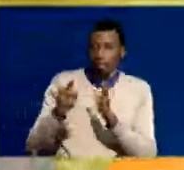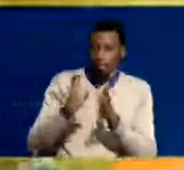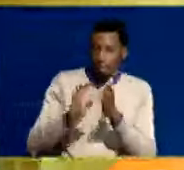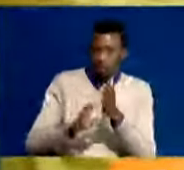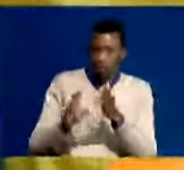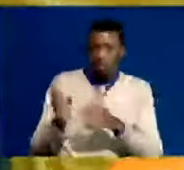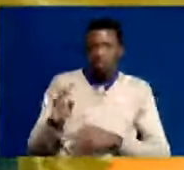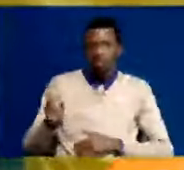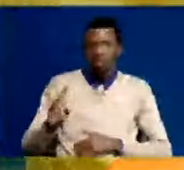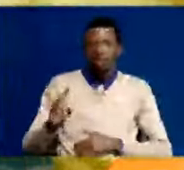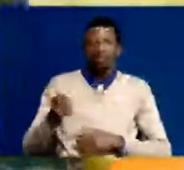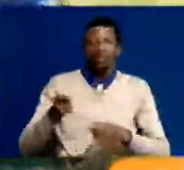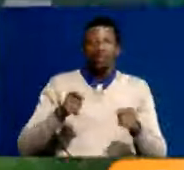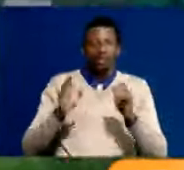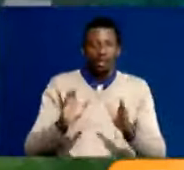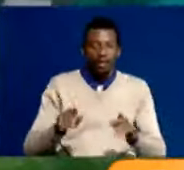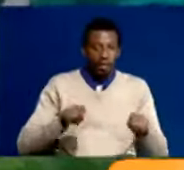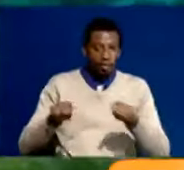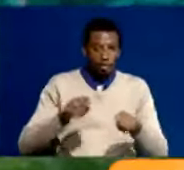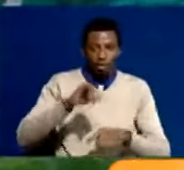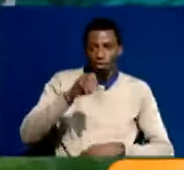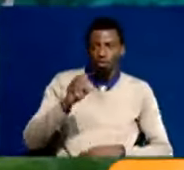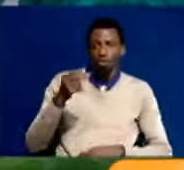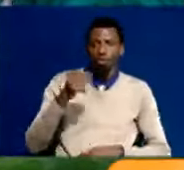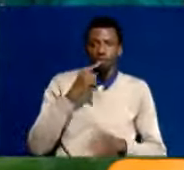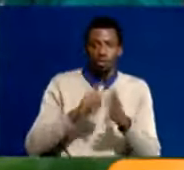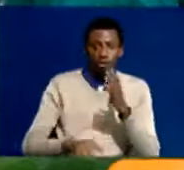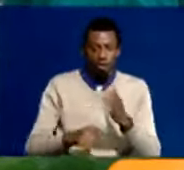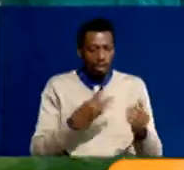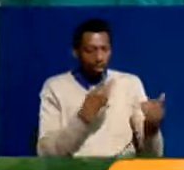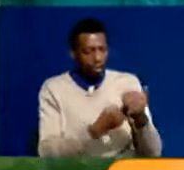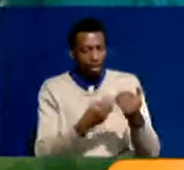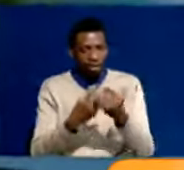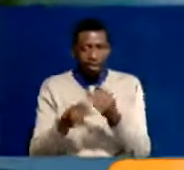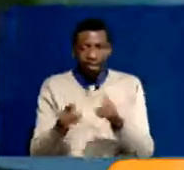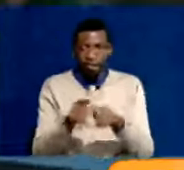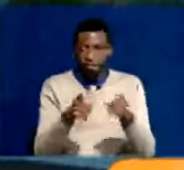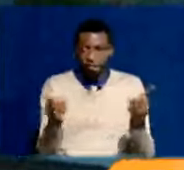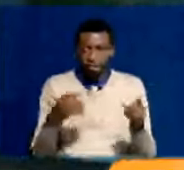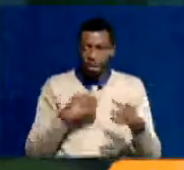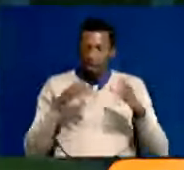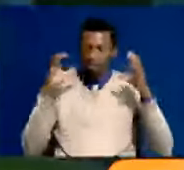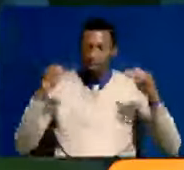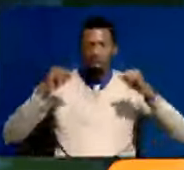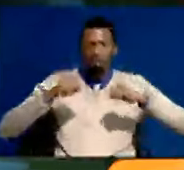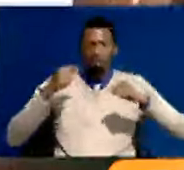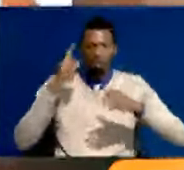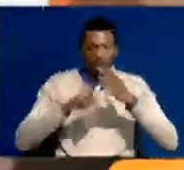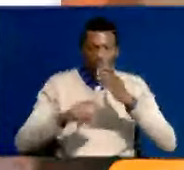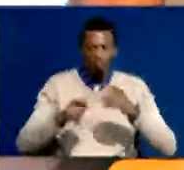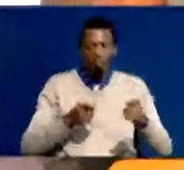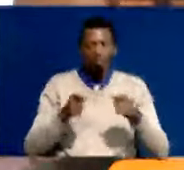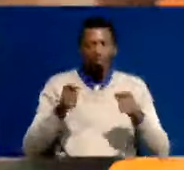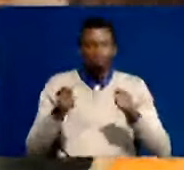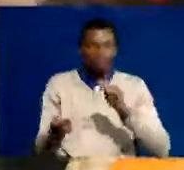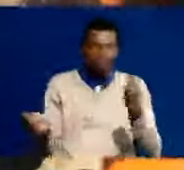of Administration, John Elungata, said such partnerships hold immense potential for driving transformative change. He